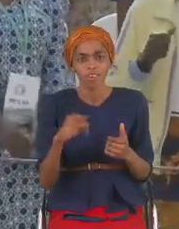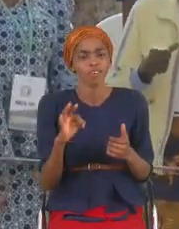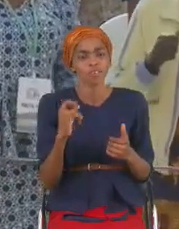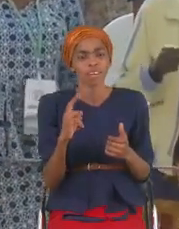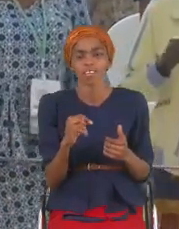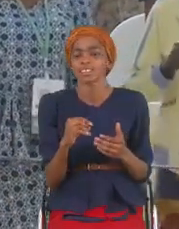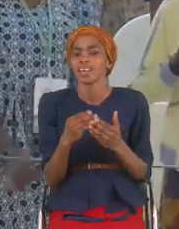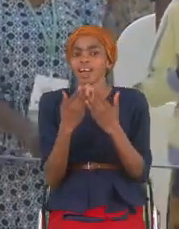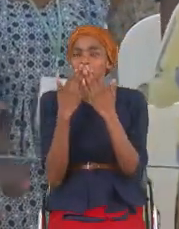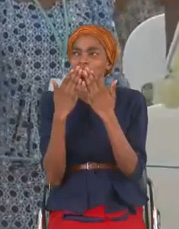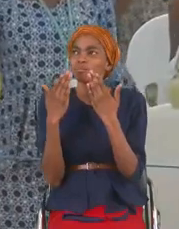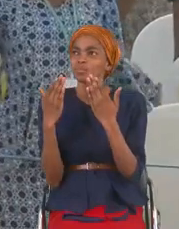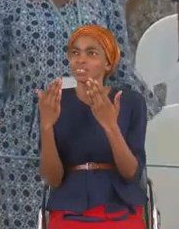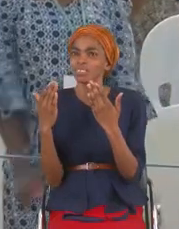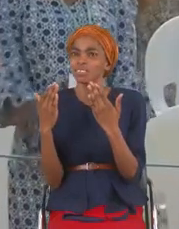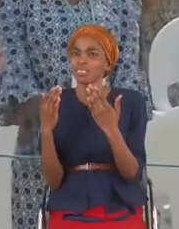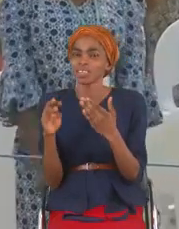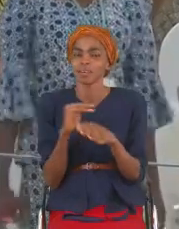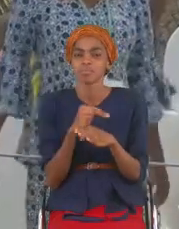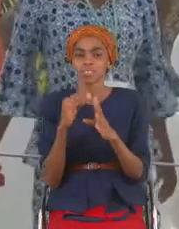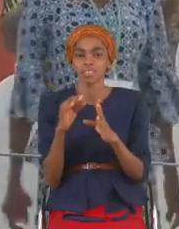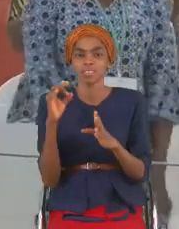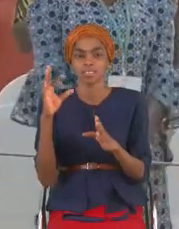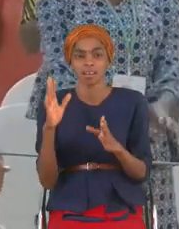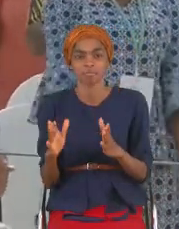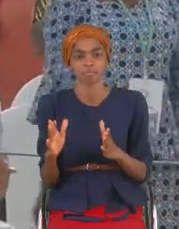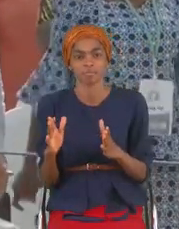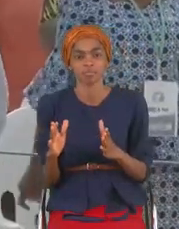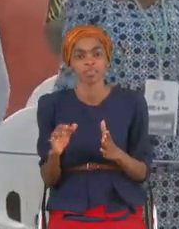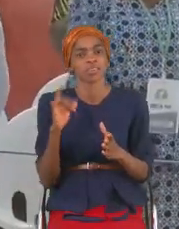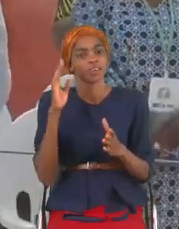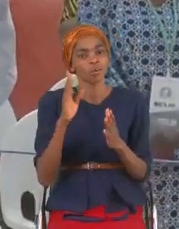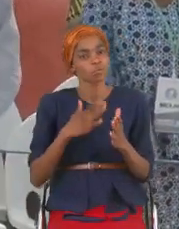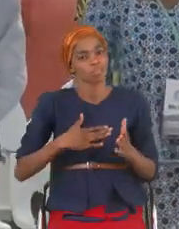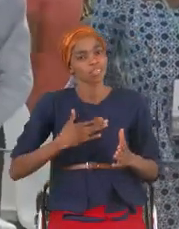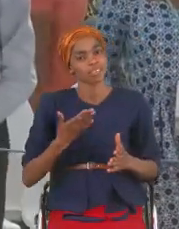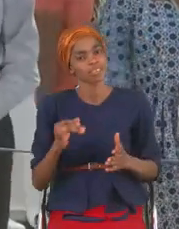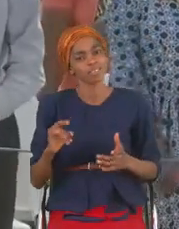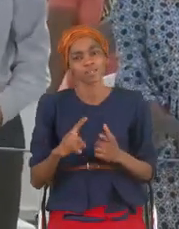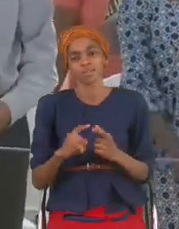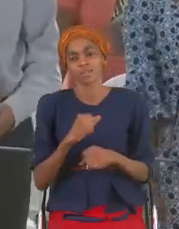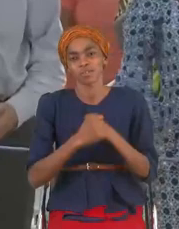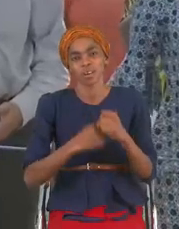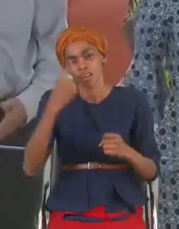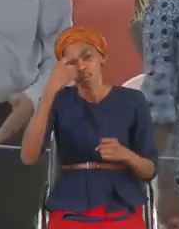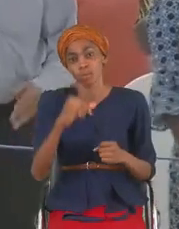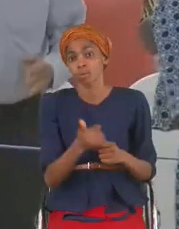appreciated minister. Willingness to suffer for other